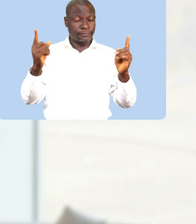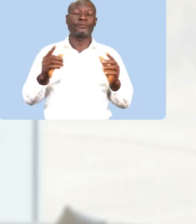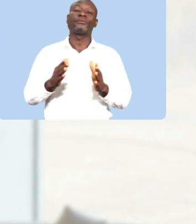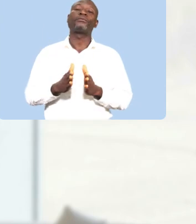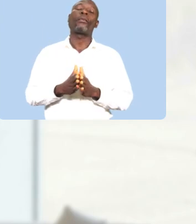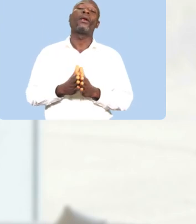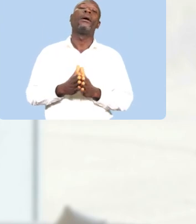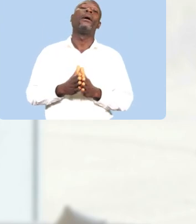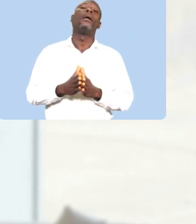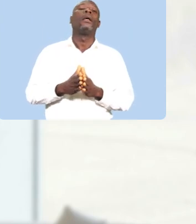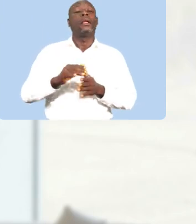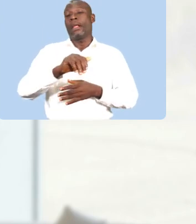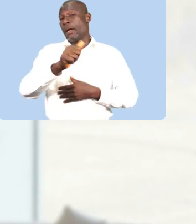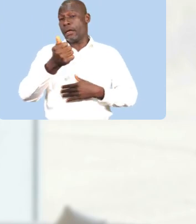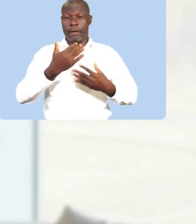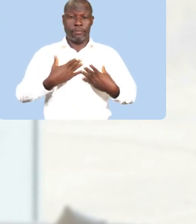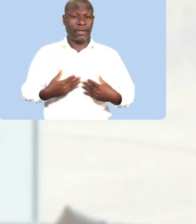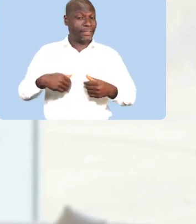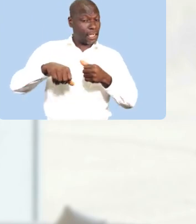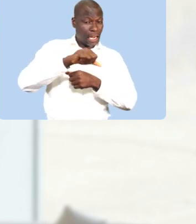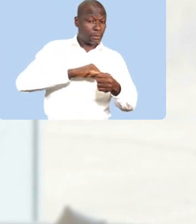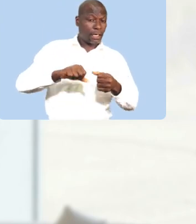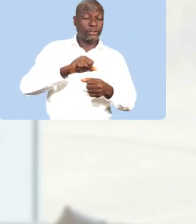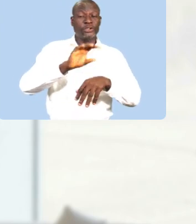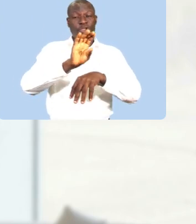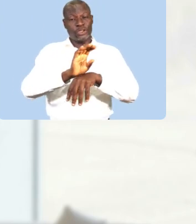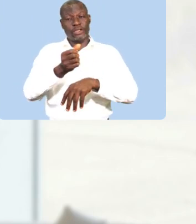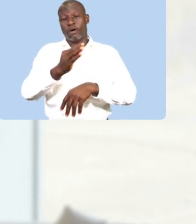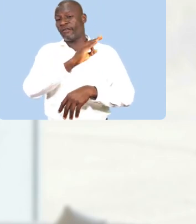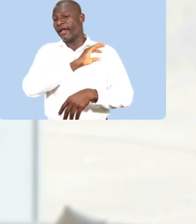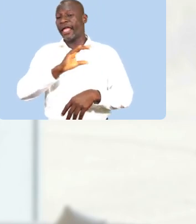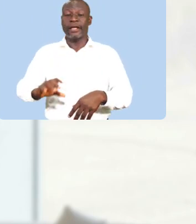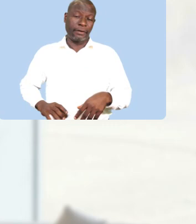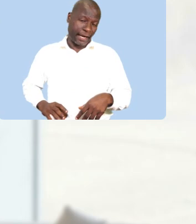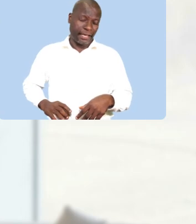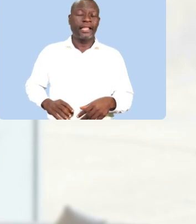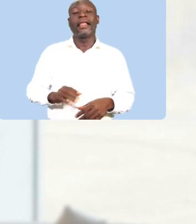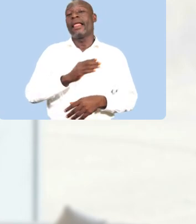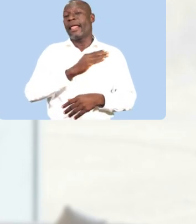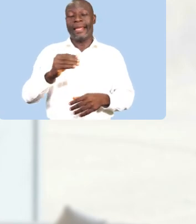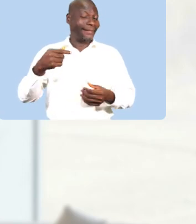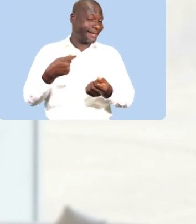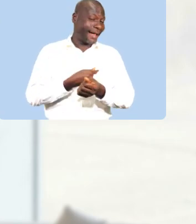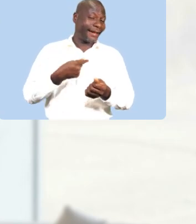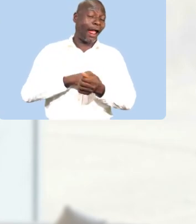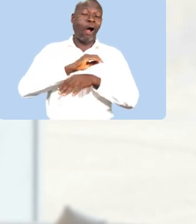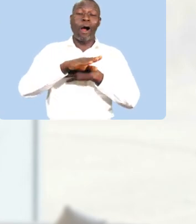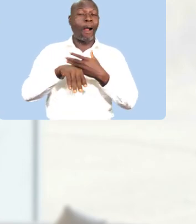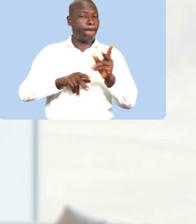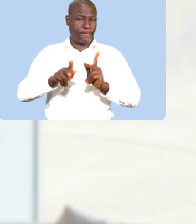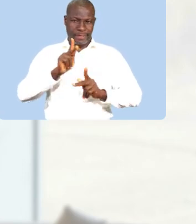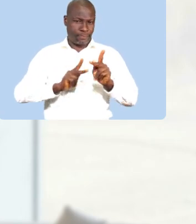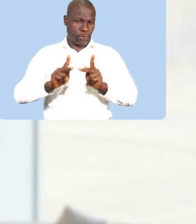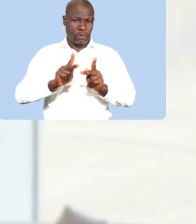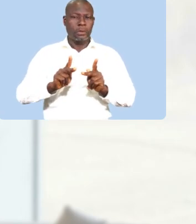ho emfama obibiara dodo a mokọ Church of Christ ewo Ghana afana ba bia ene